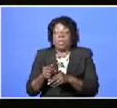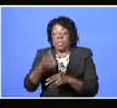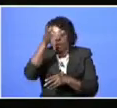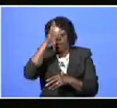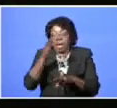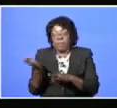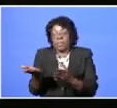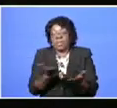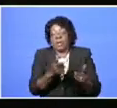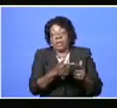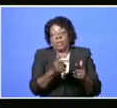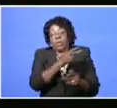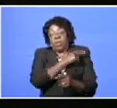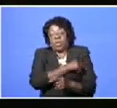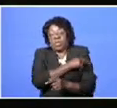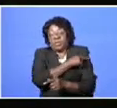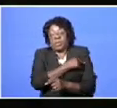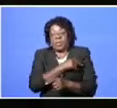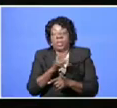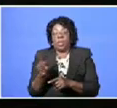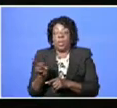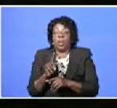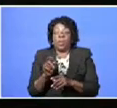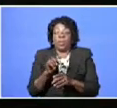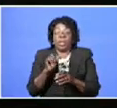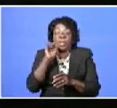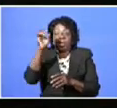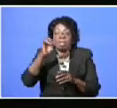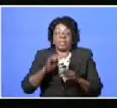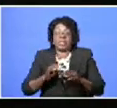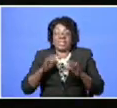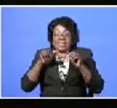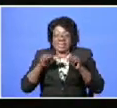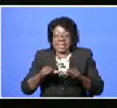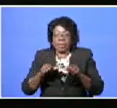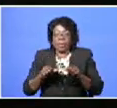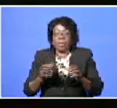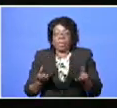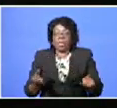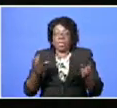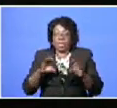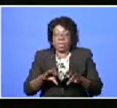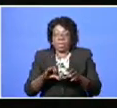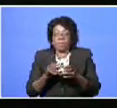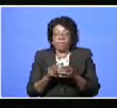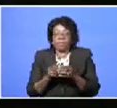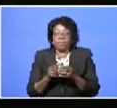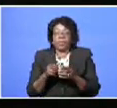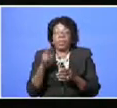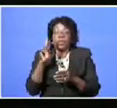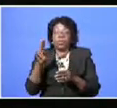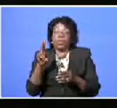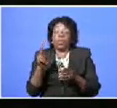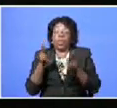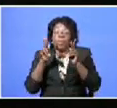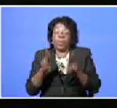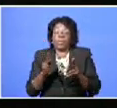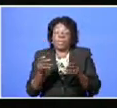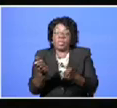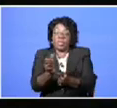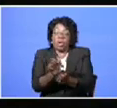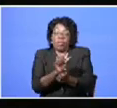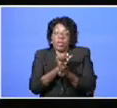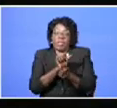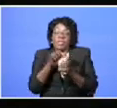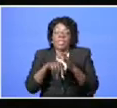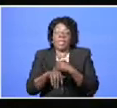hospital in a private vehicle where he is currently listed in stable condition. Also overnight, two persons arrested in EXUMA for